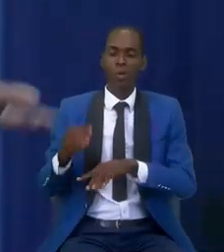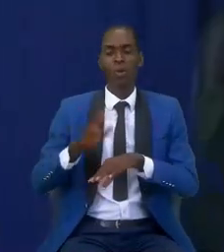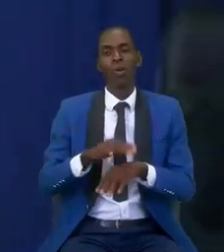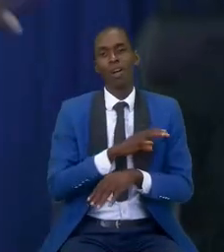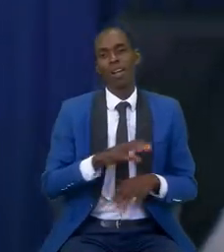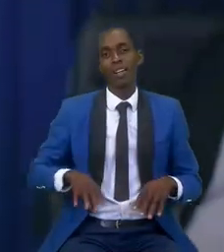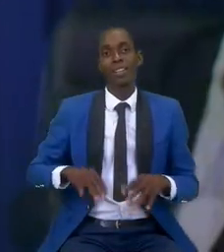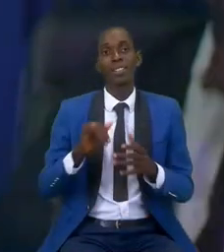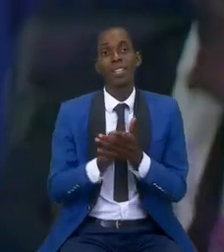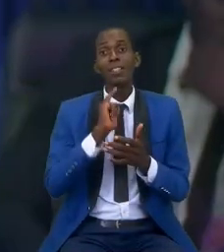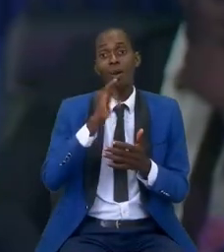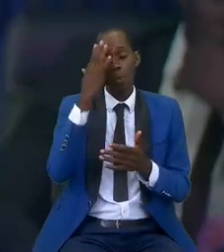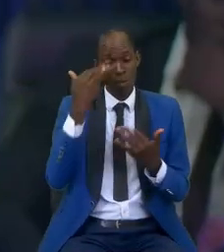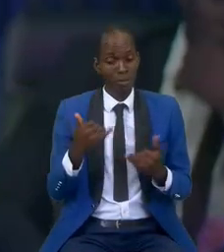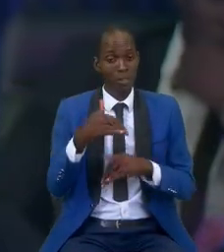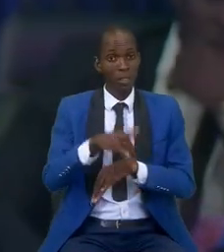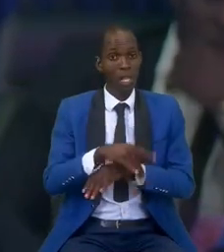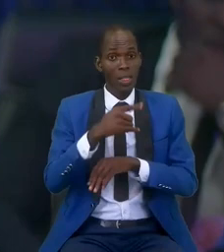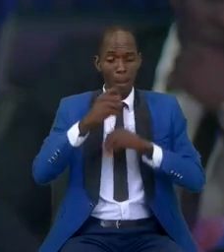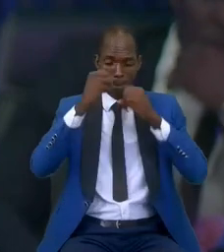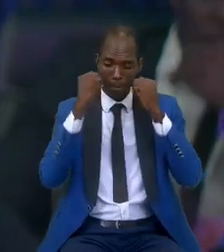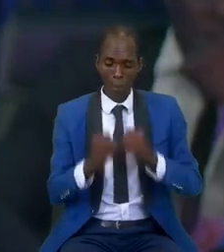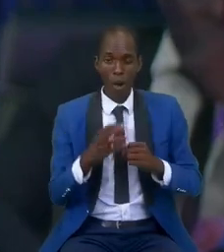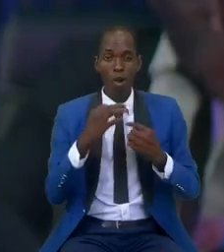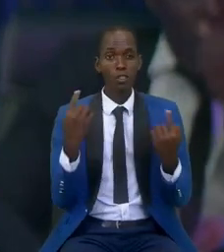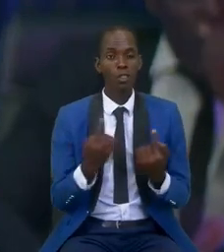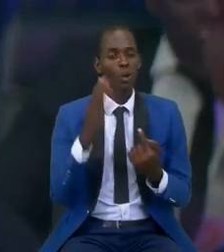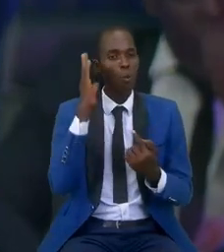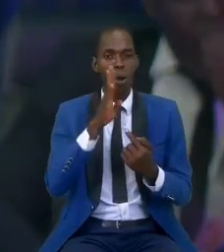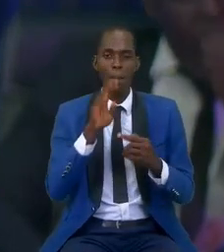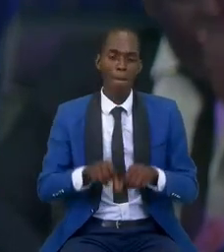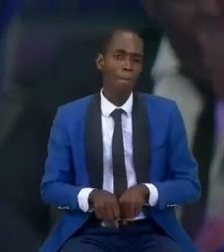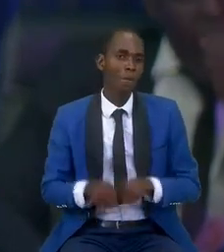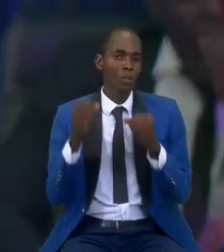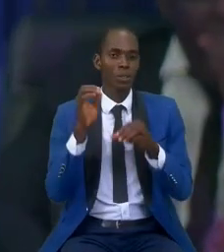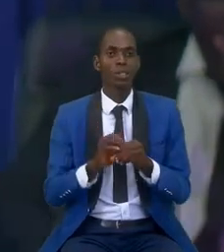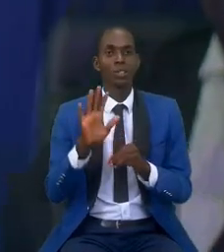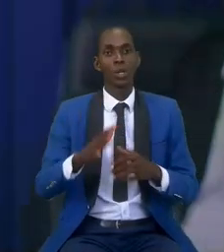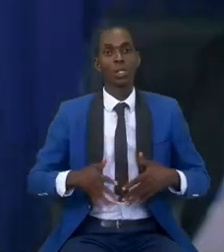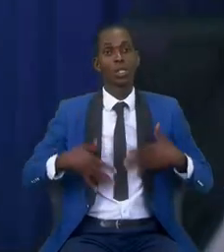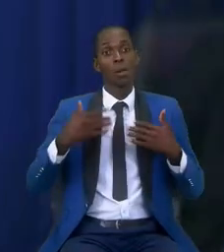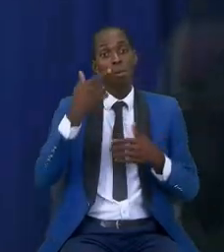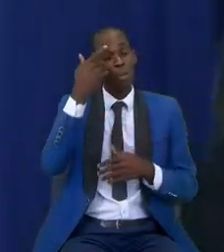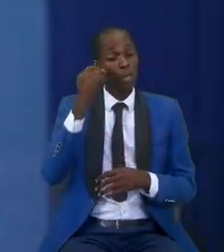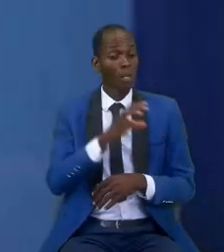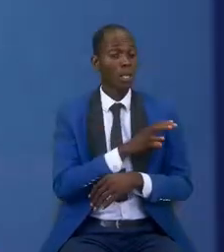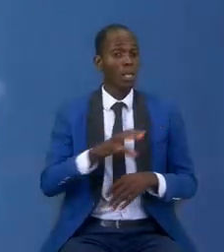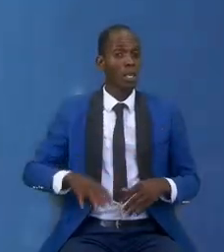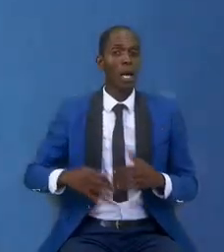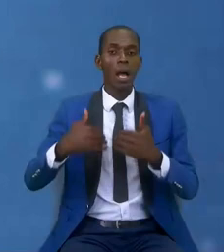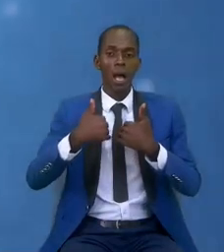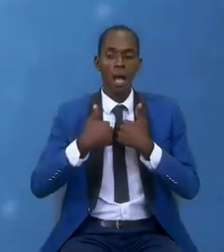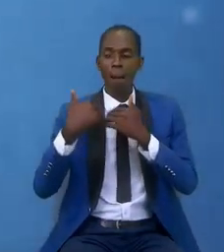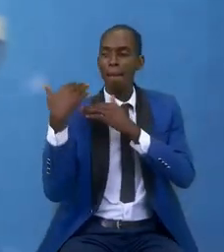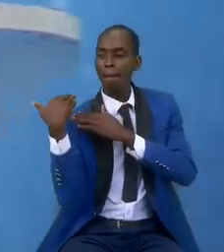life because Christ has borne age all everyone oh I'm talking to you tonight